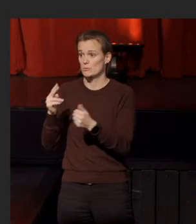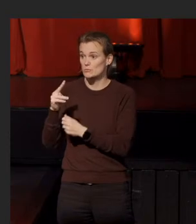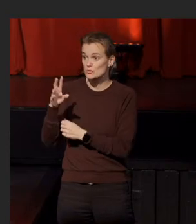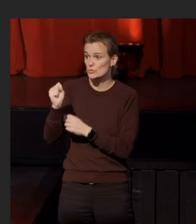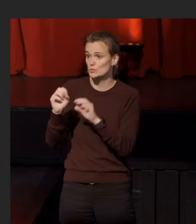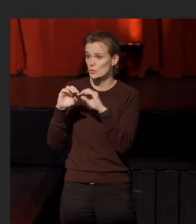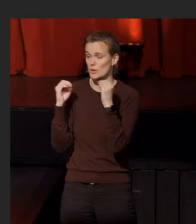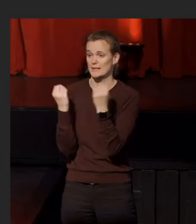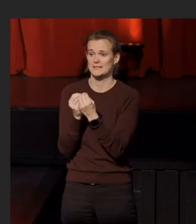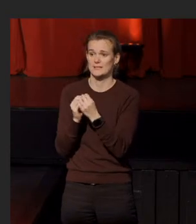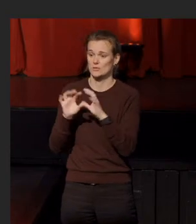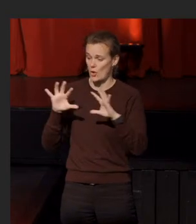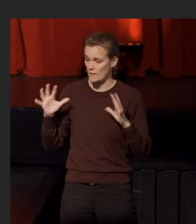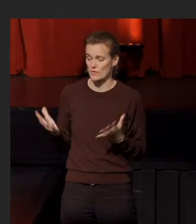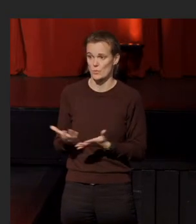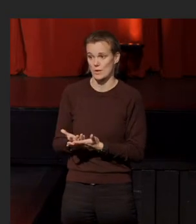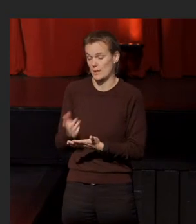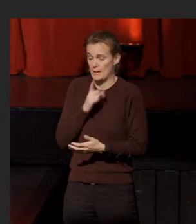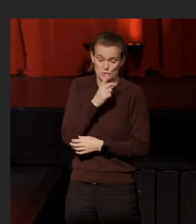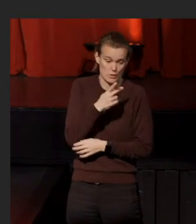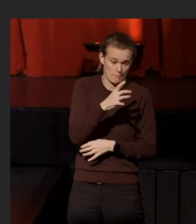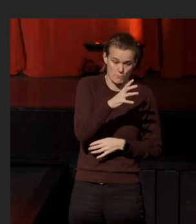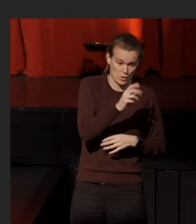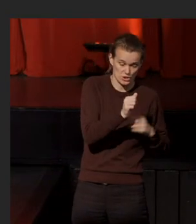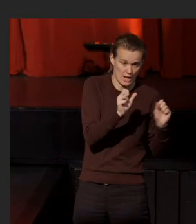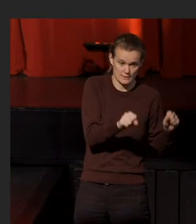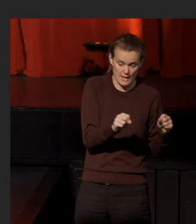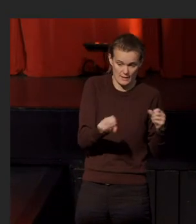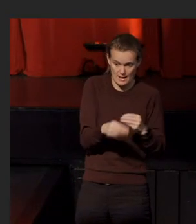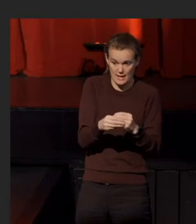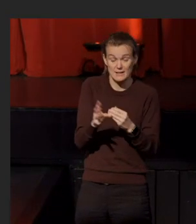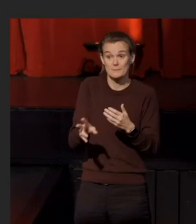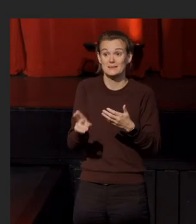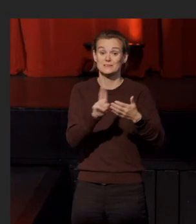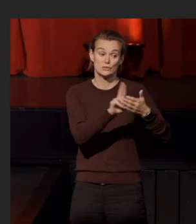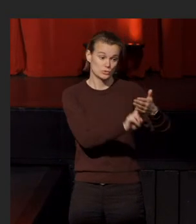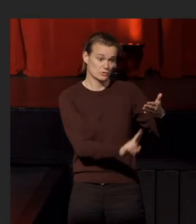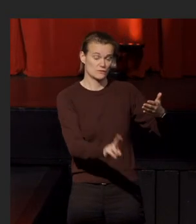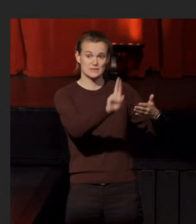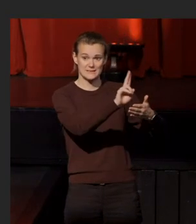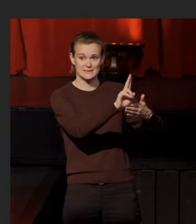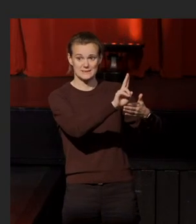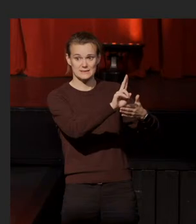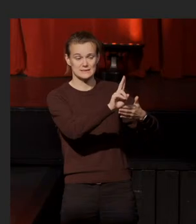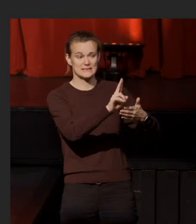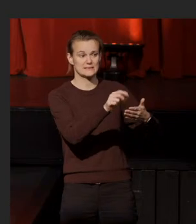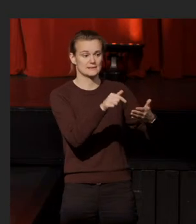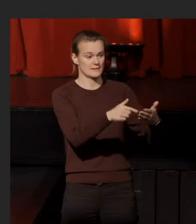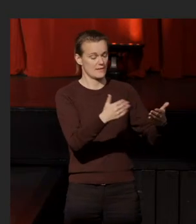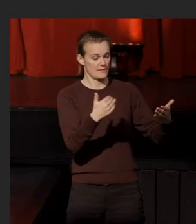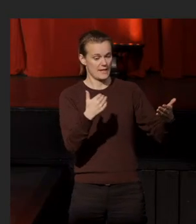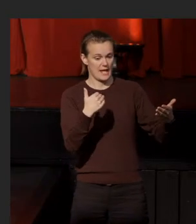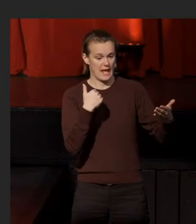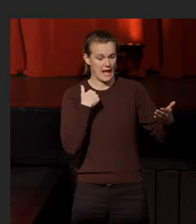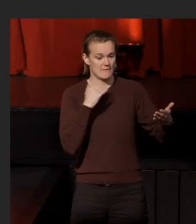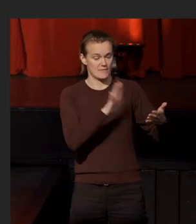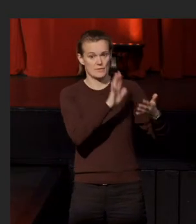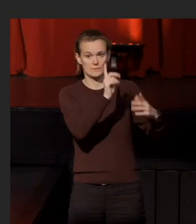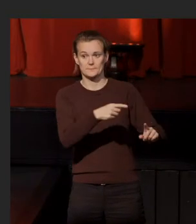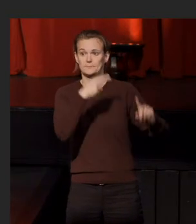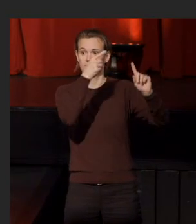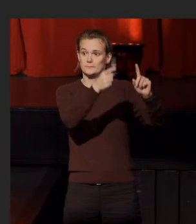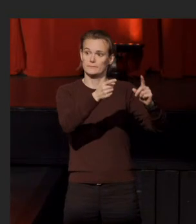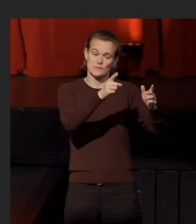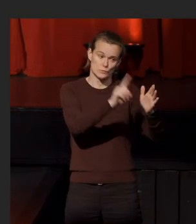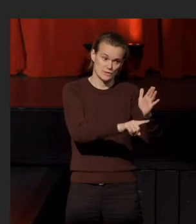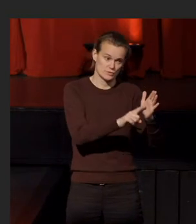organization worldwide. I'm sure you could speak to that. Universities, on the other hand, which have as their principal mission to do